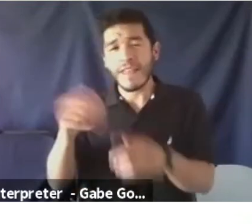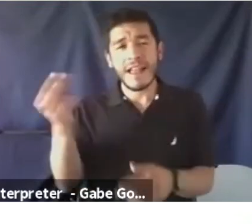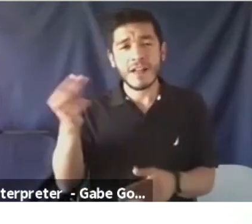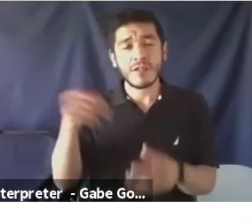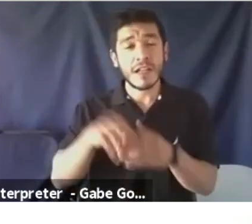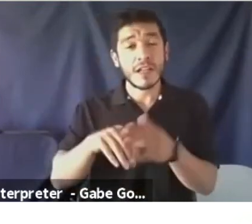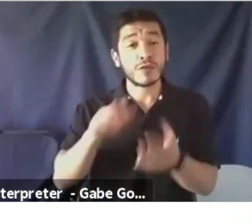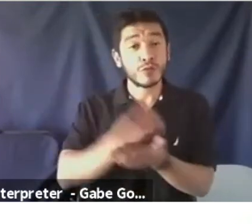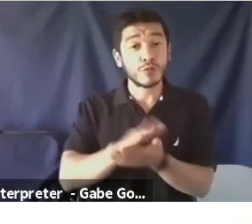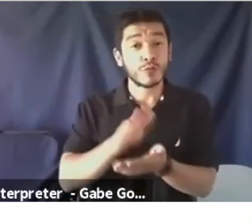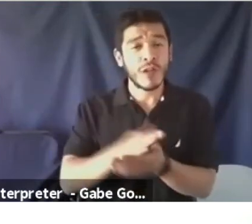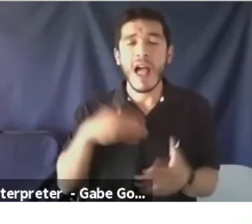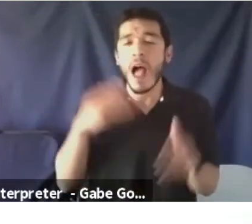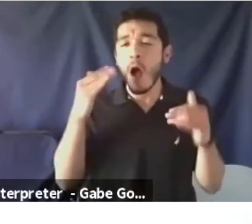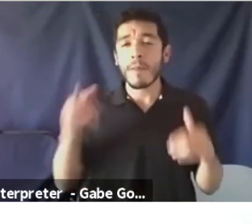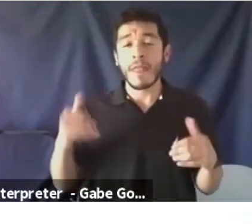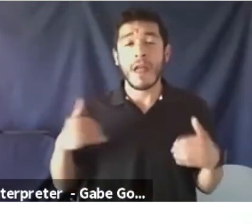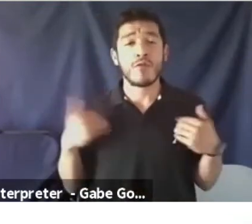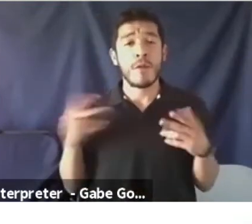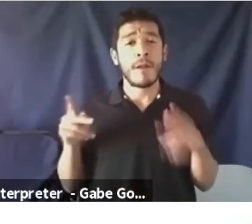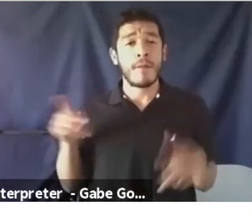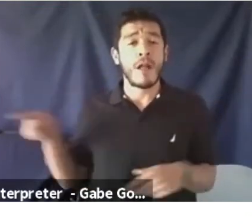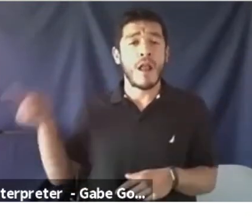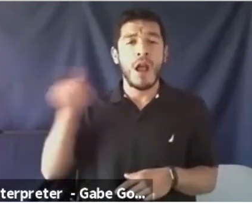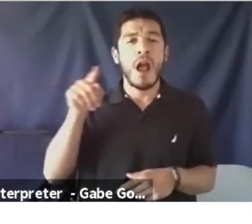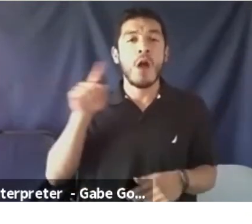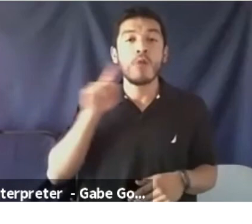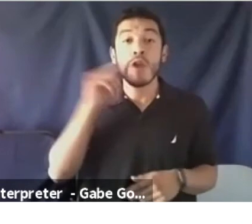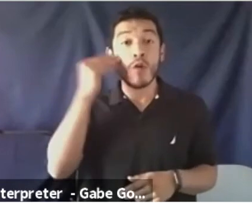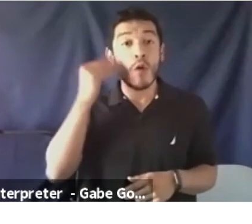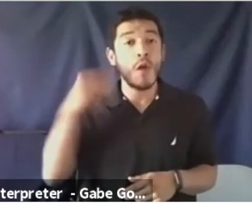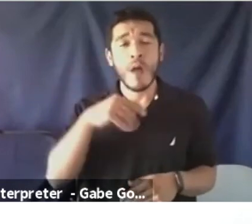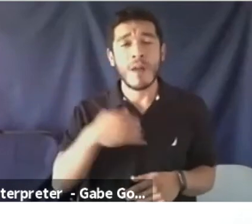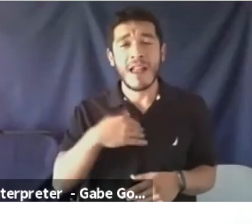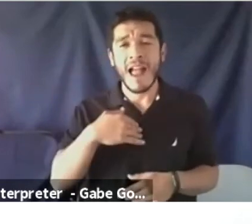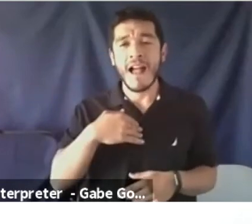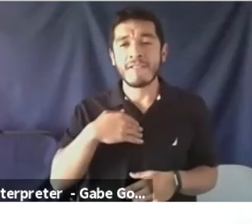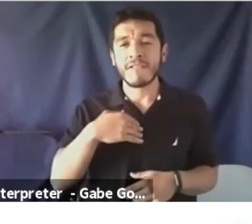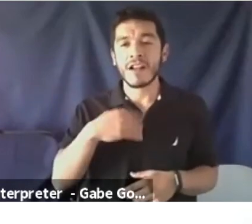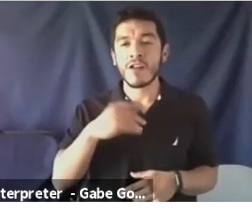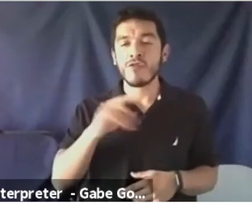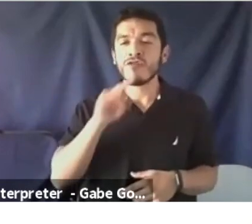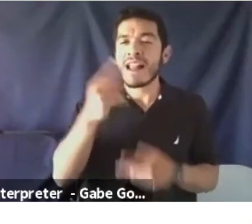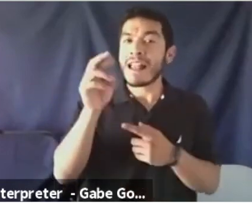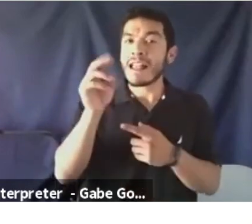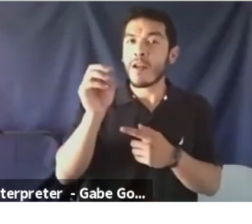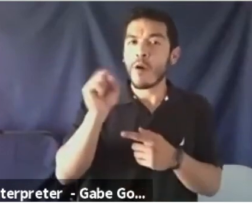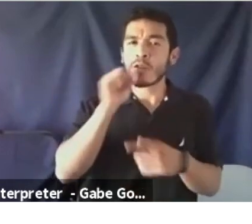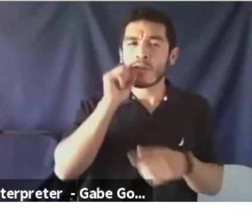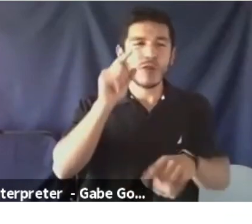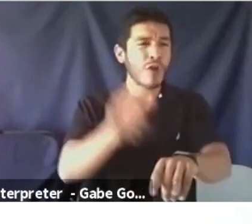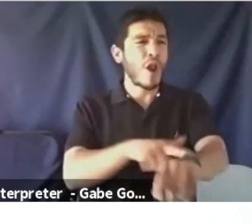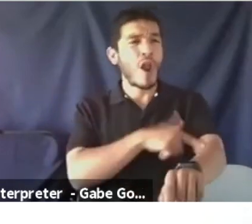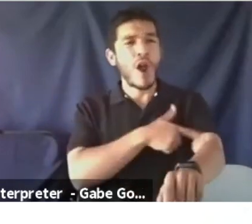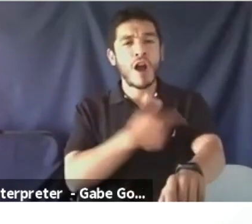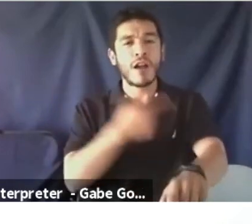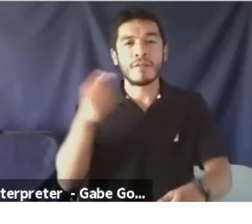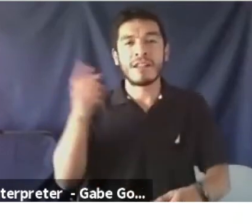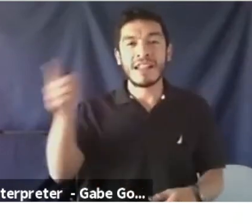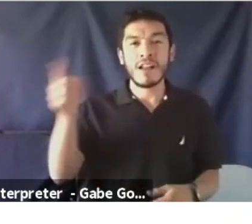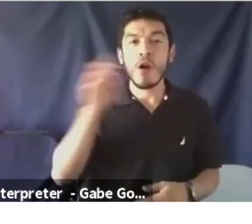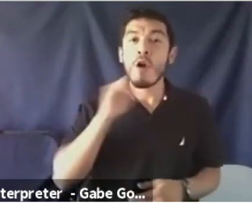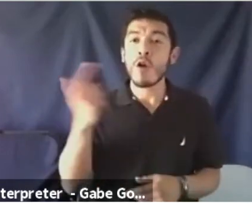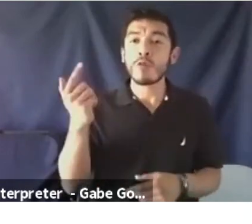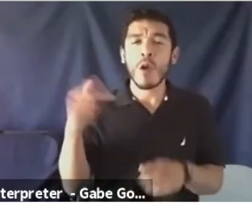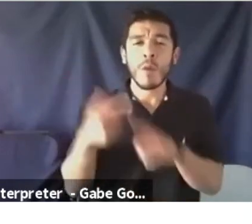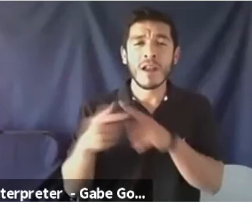to know that we've had heroes for so long that really look like us. That, I mean, Chairman was 21 when he was assassinated, and